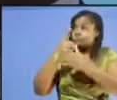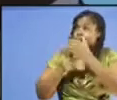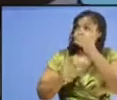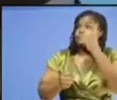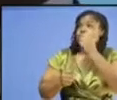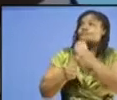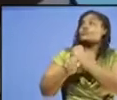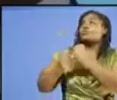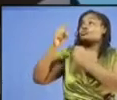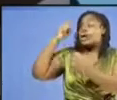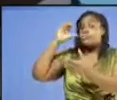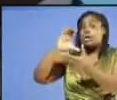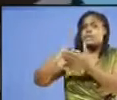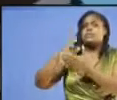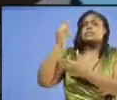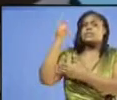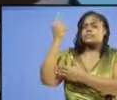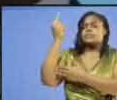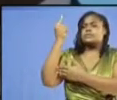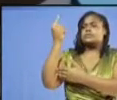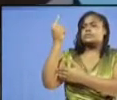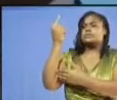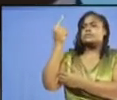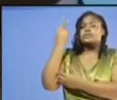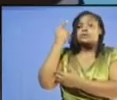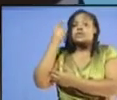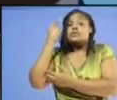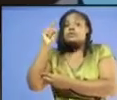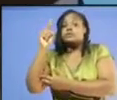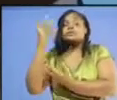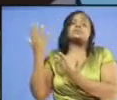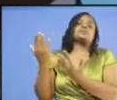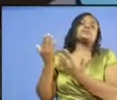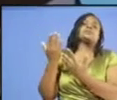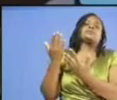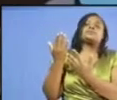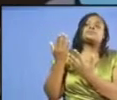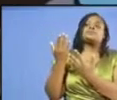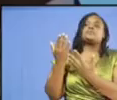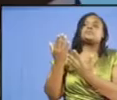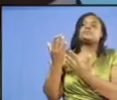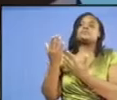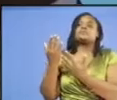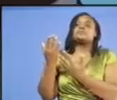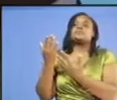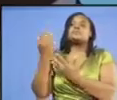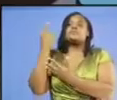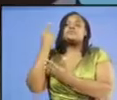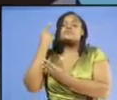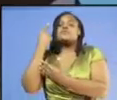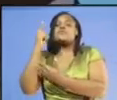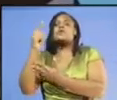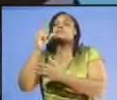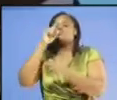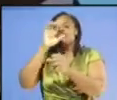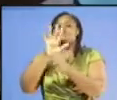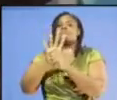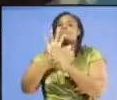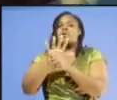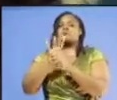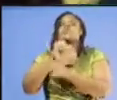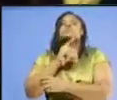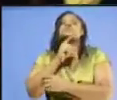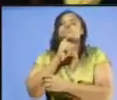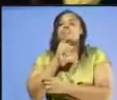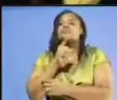to begin today. His words, they are true. To chart a new